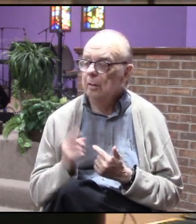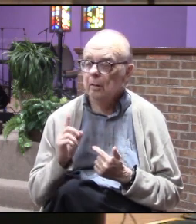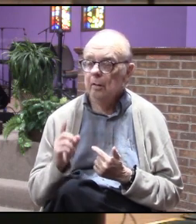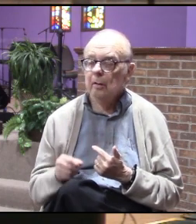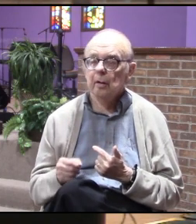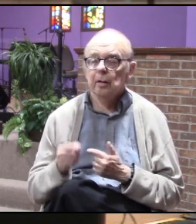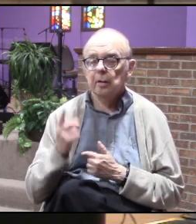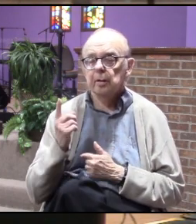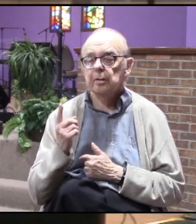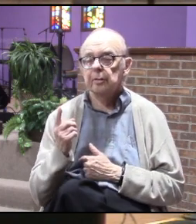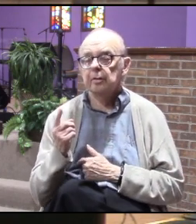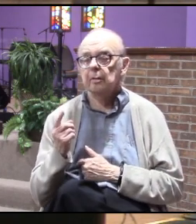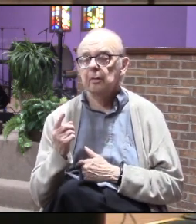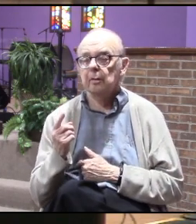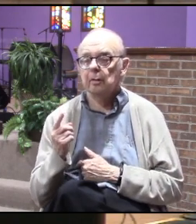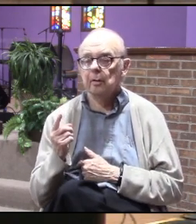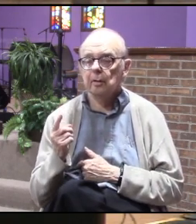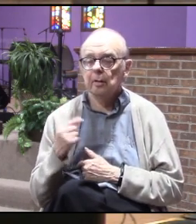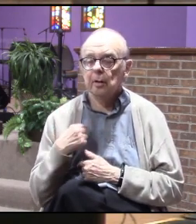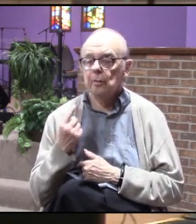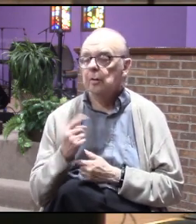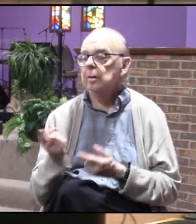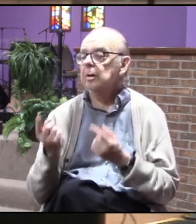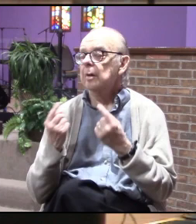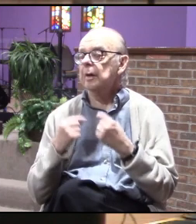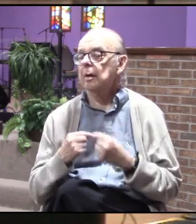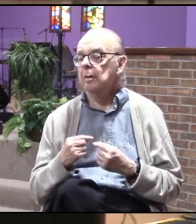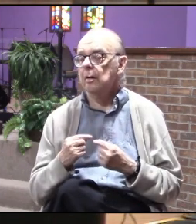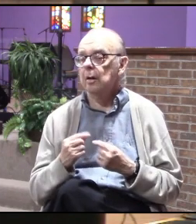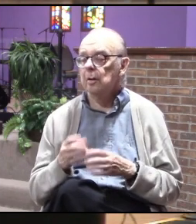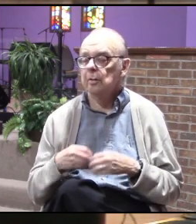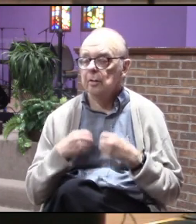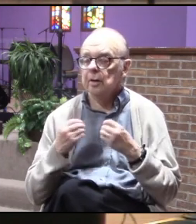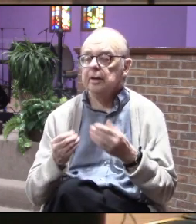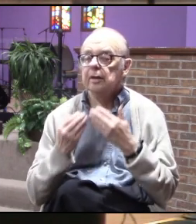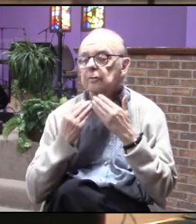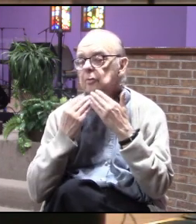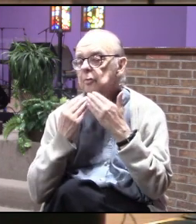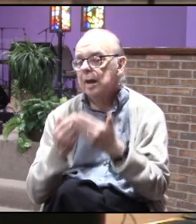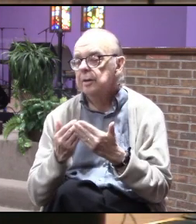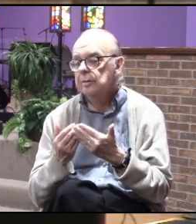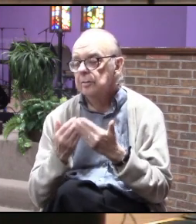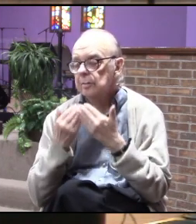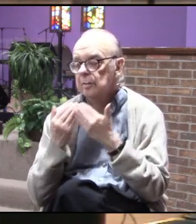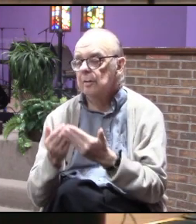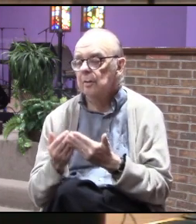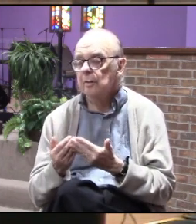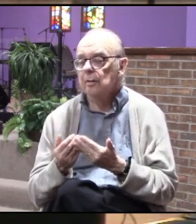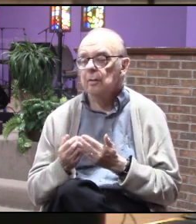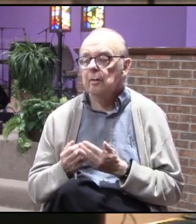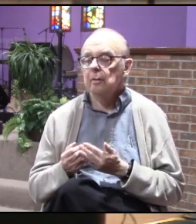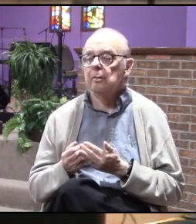we need to understand that we're coming to give gratitude